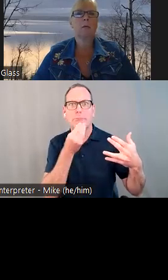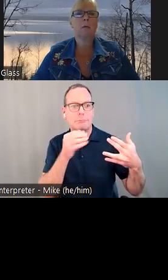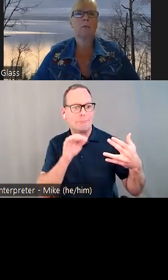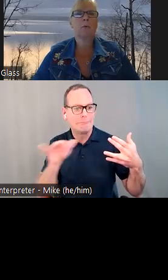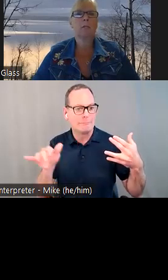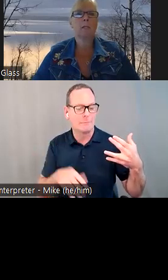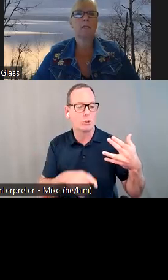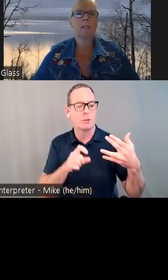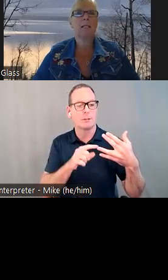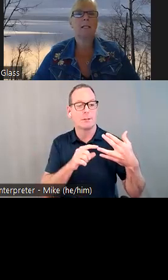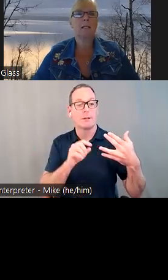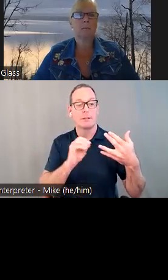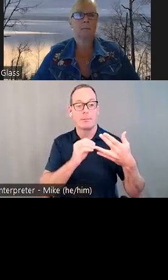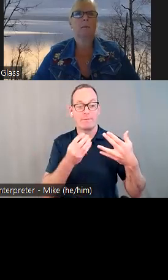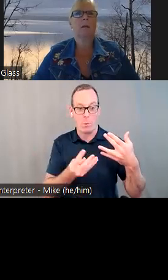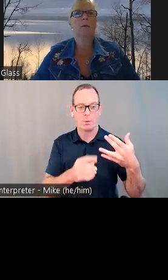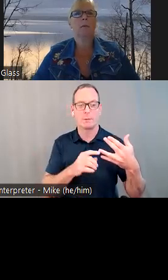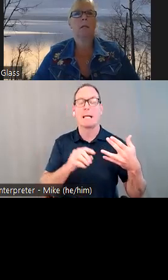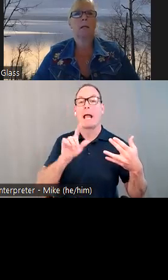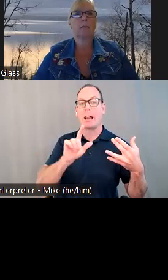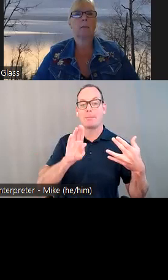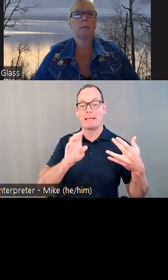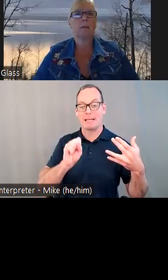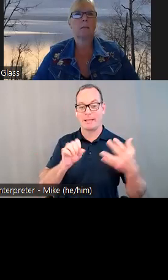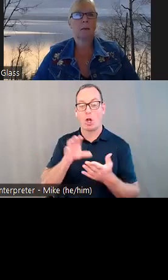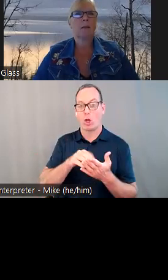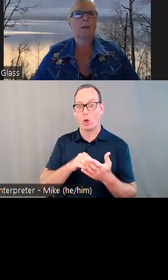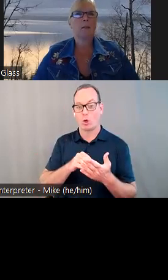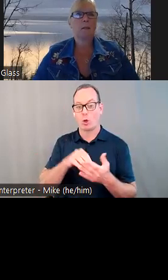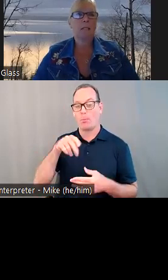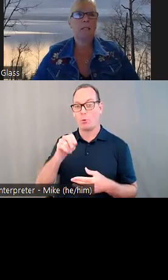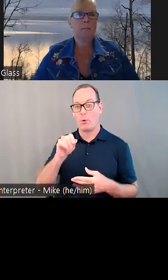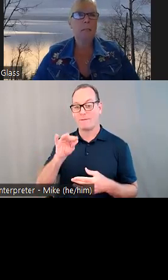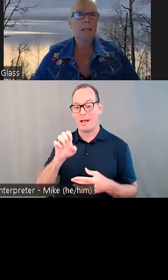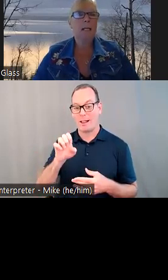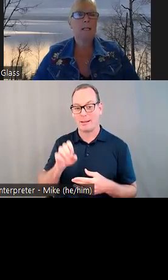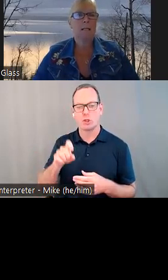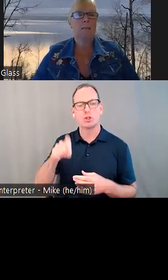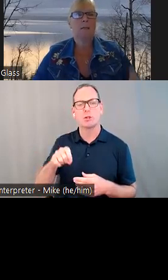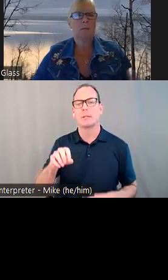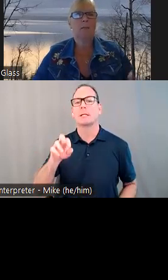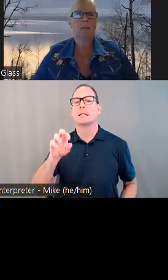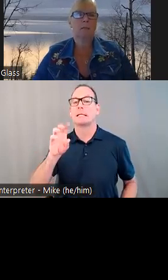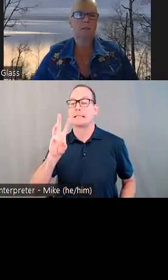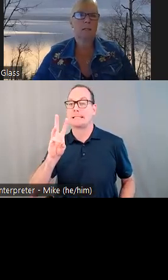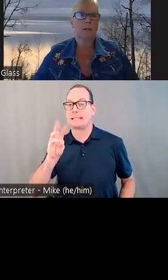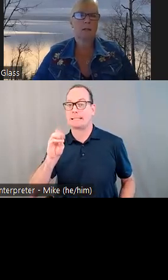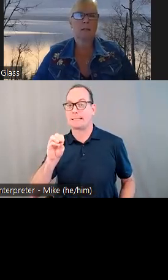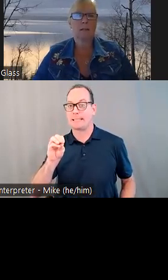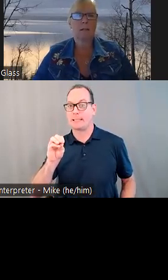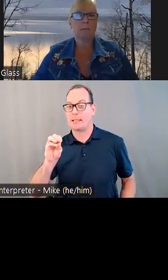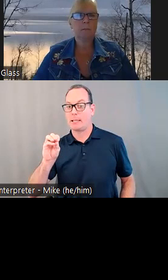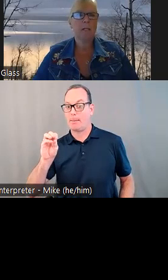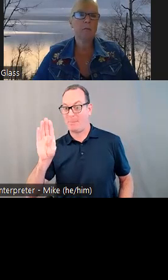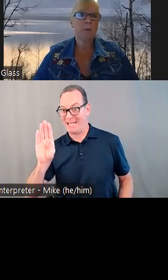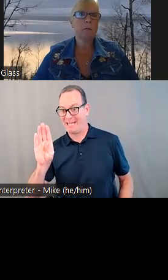LBS outcomes report 60D. I probably did a cut and paste there. So 60B and D, as we said in our title